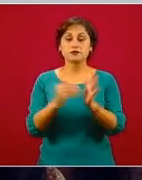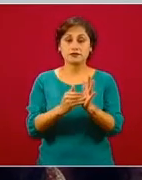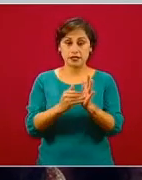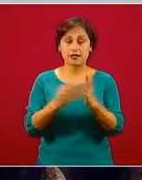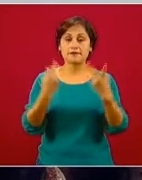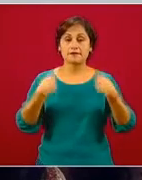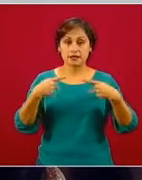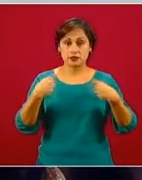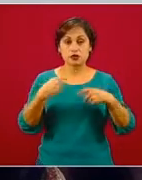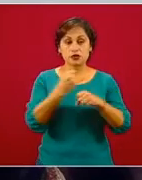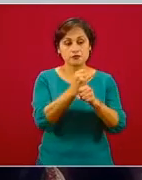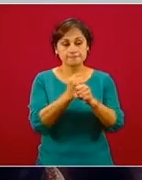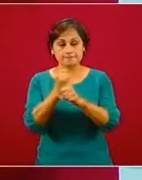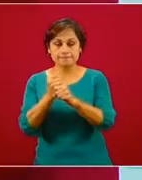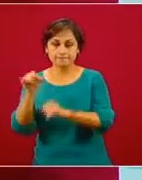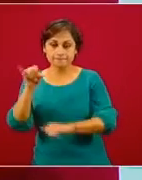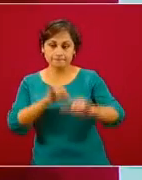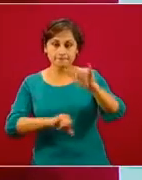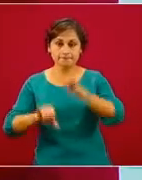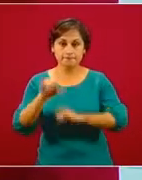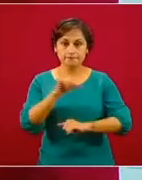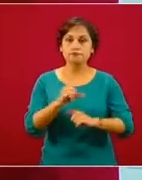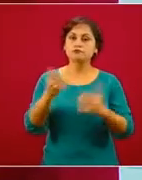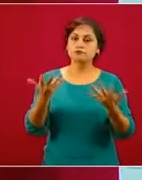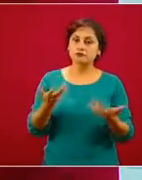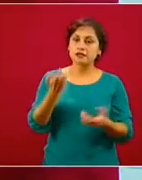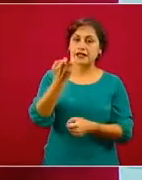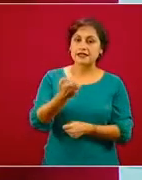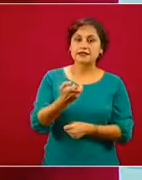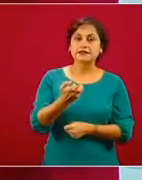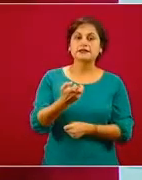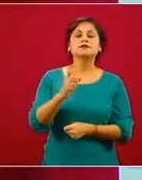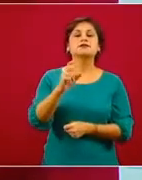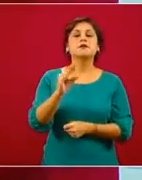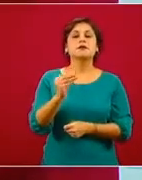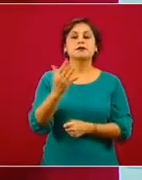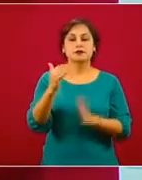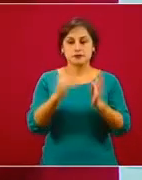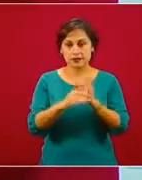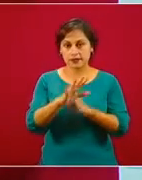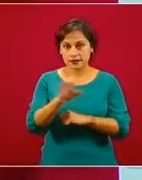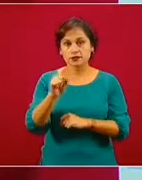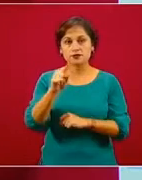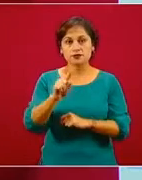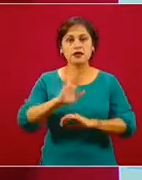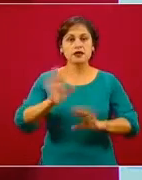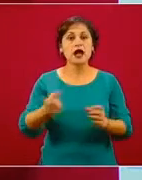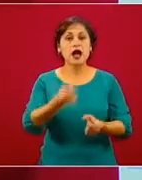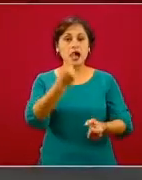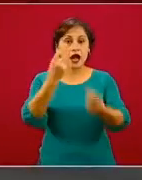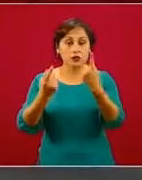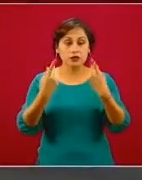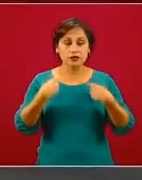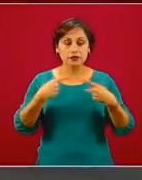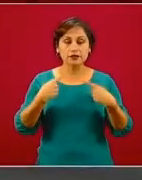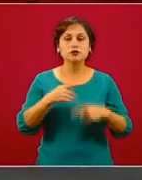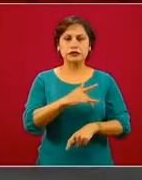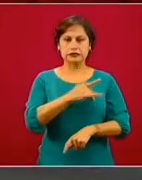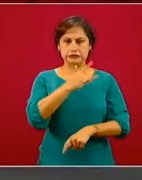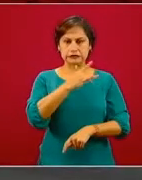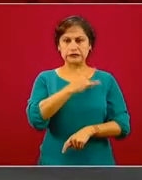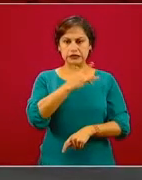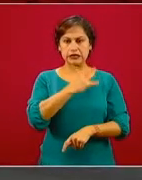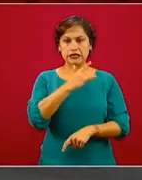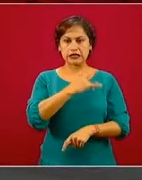Over 172,000 people have been tested, and just over 95,000 have